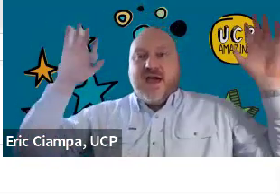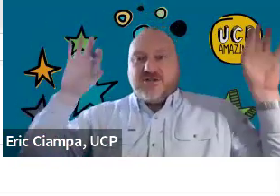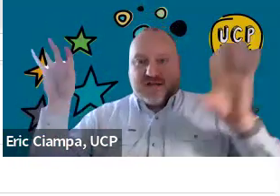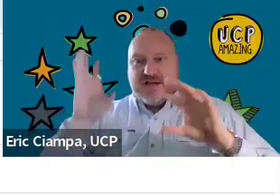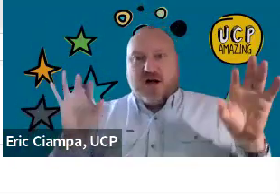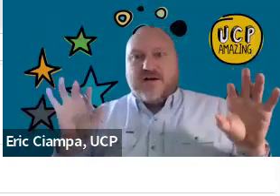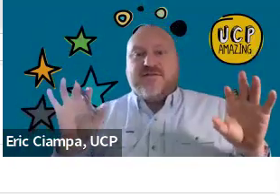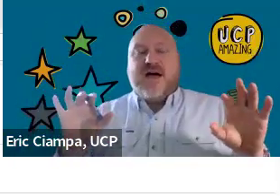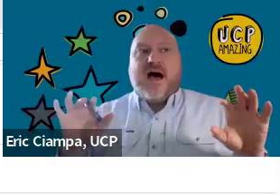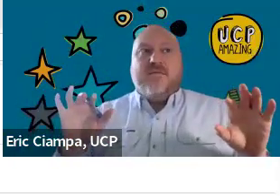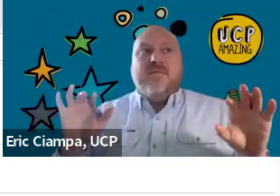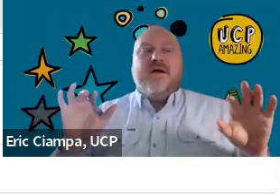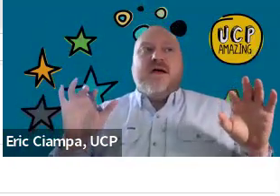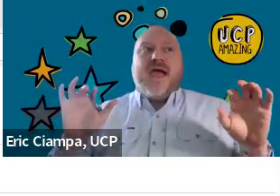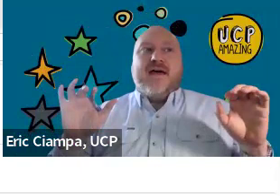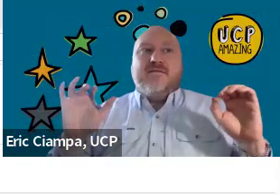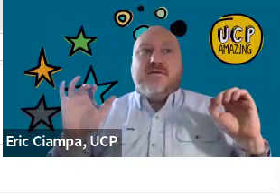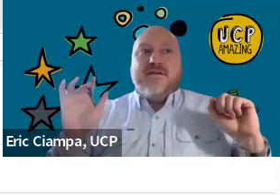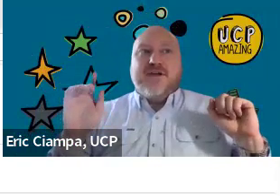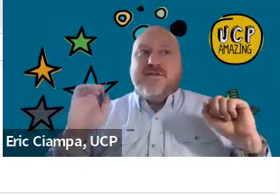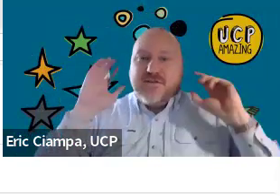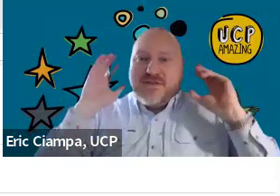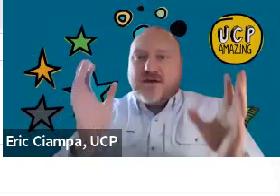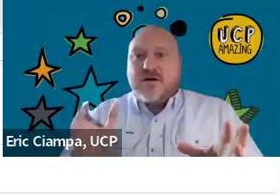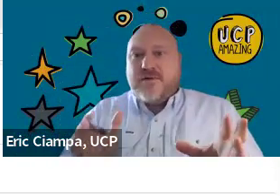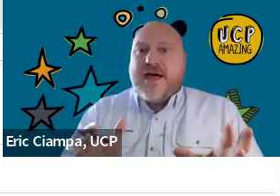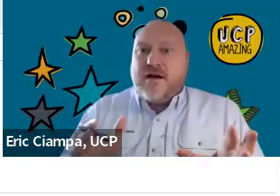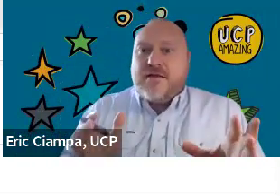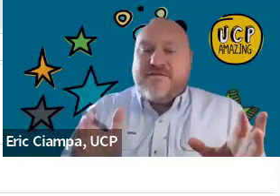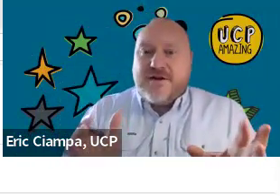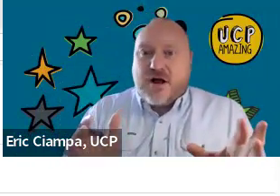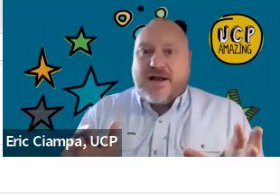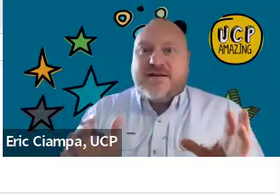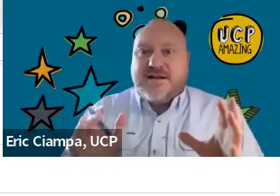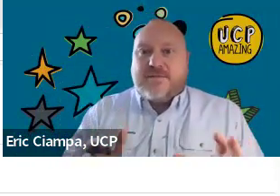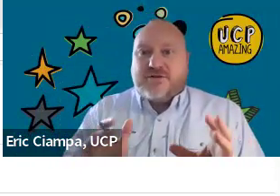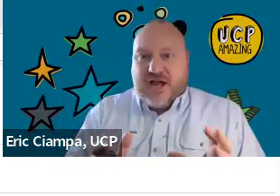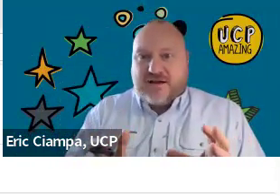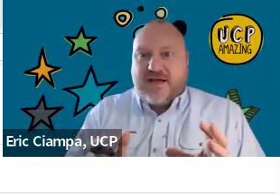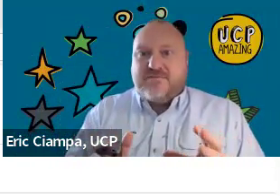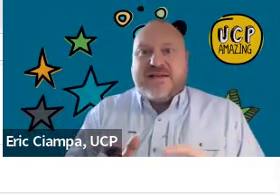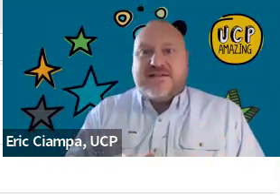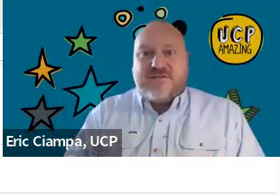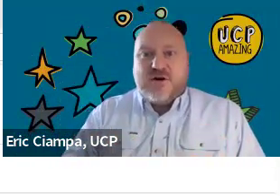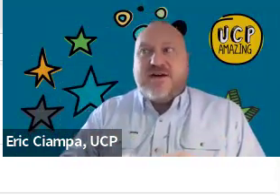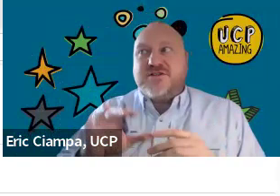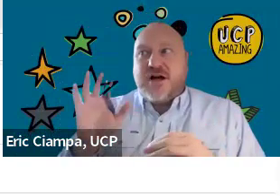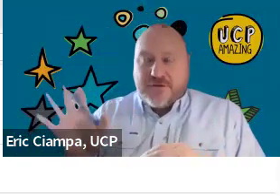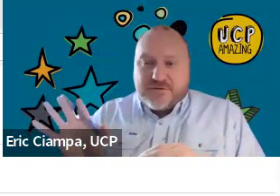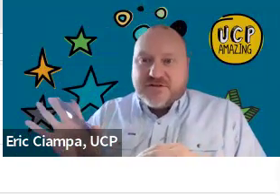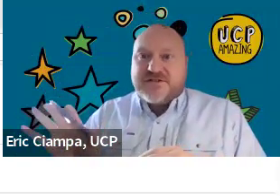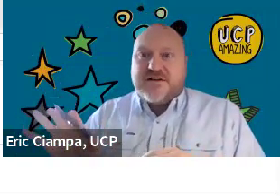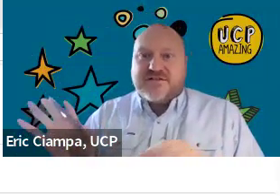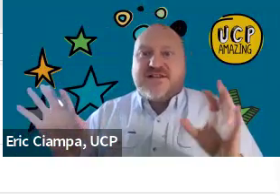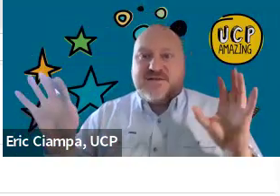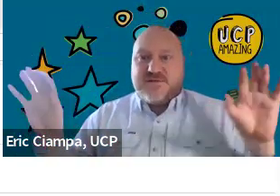categories and checking it off. And even if you think you're compliant on the vendor audit, double check. And please, if you know vendors in